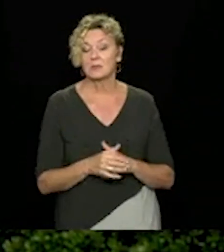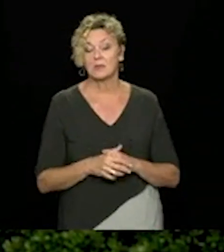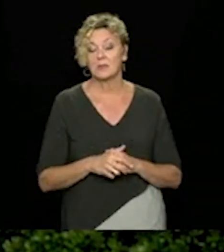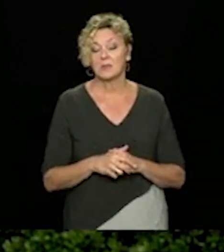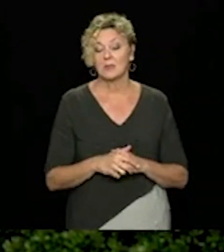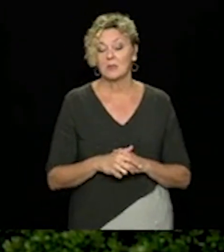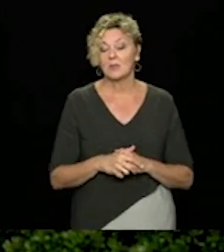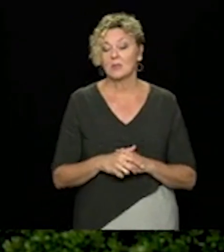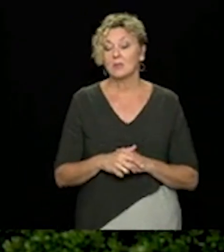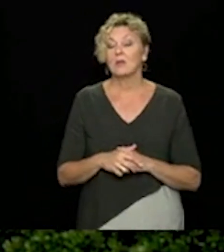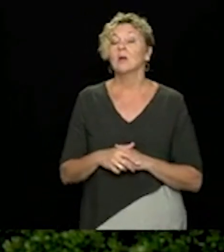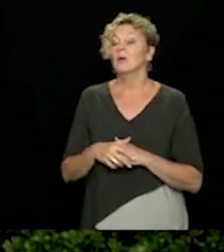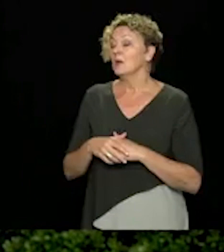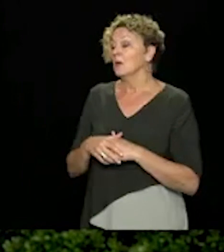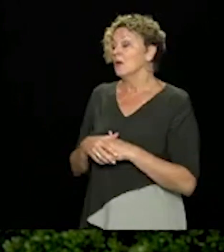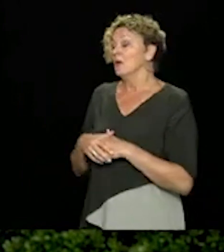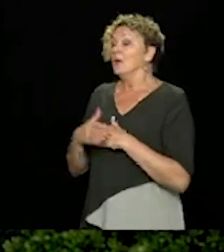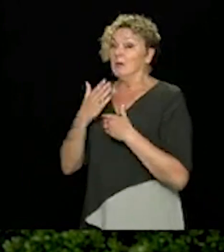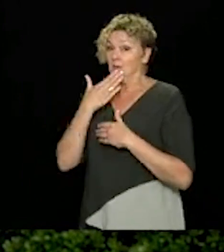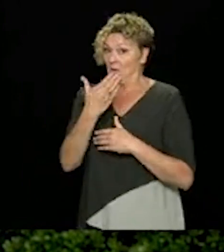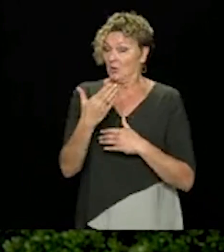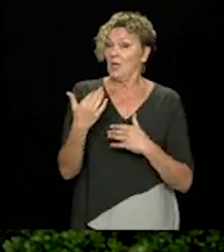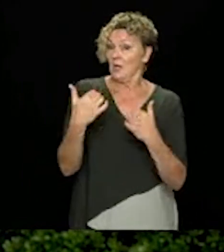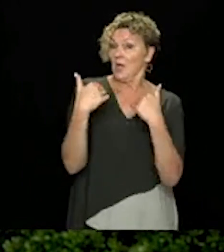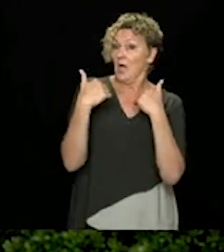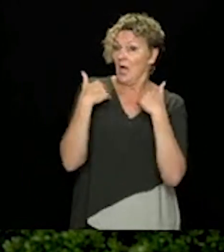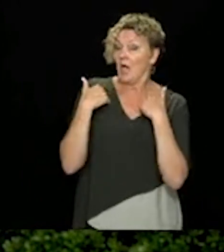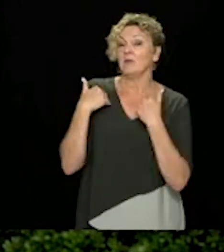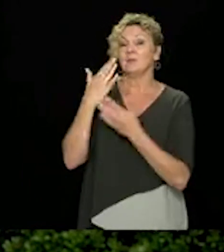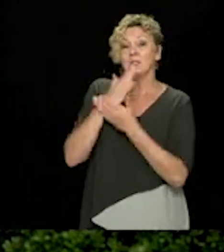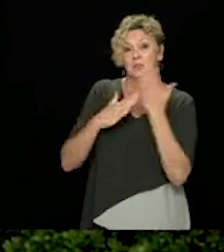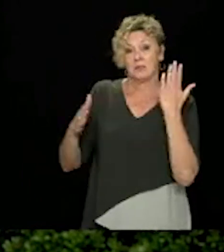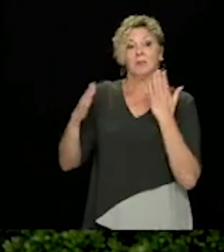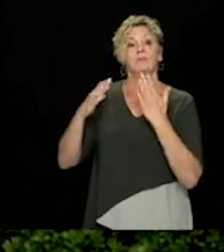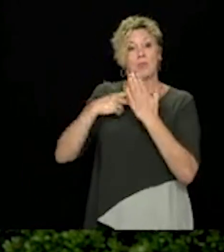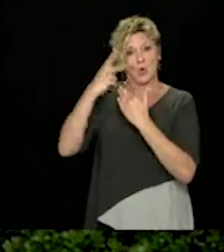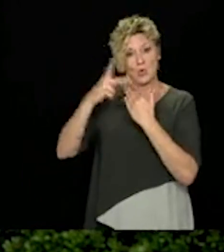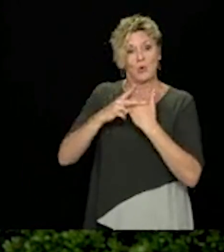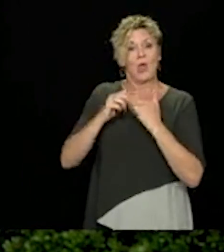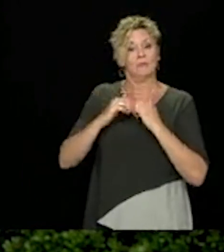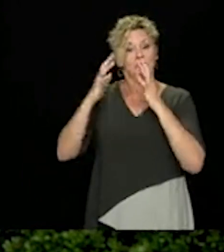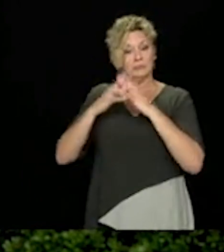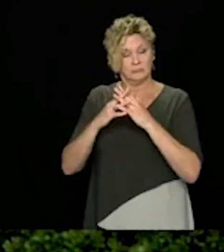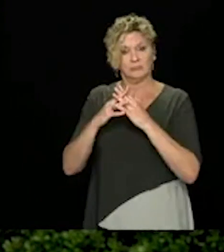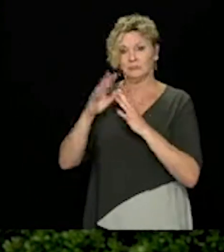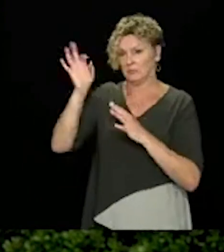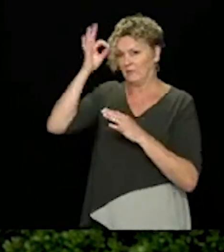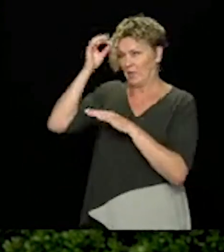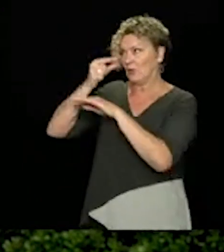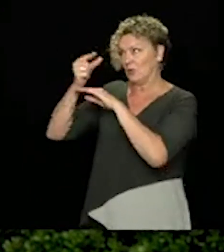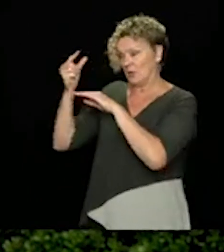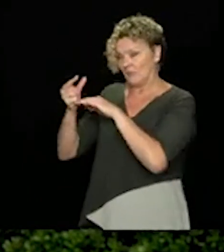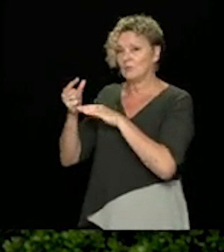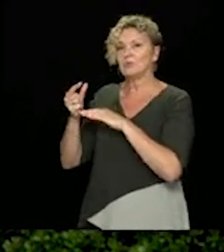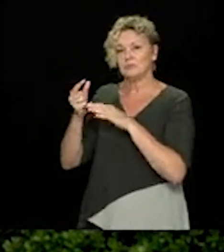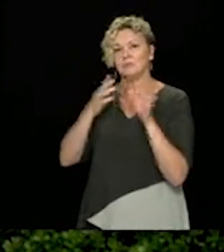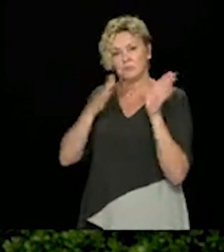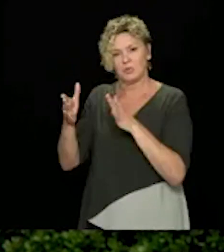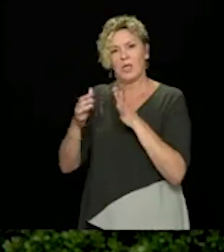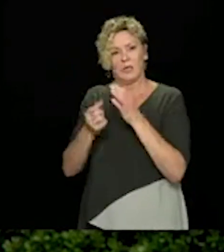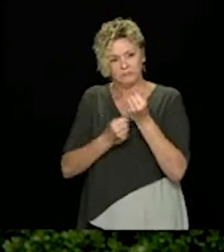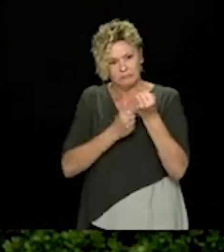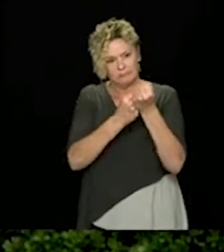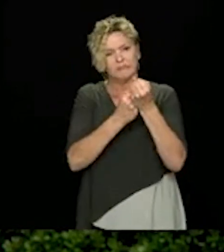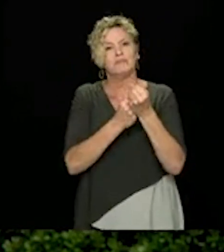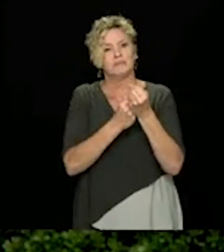and initiatives that have been put in place by the federal government and by the province to assist businesses of all stripes, of all kinds, in all parts of the province,